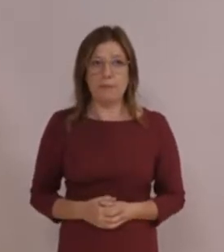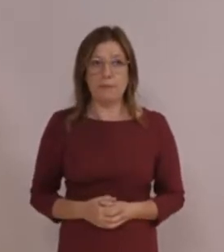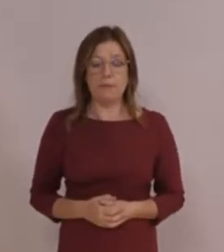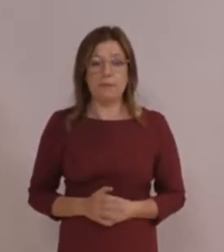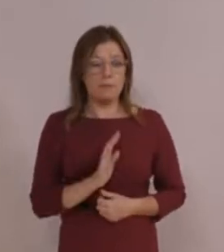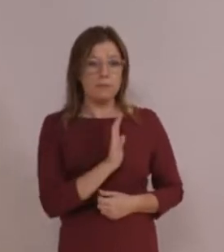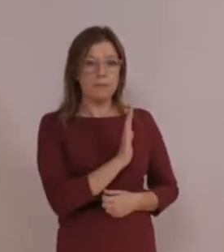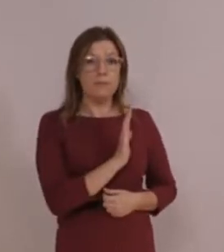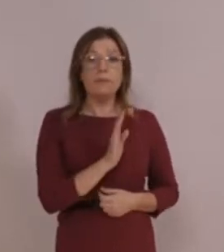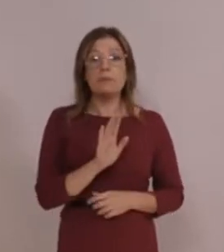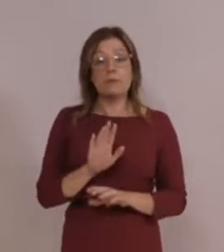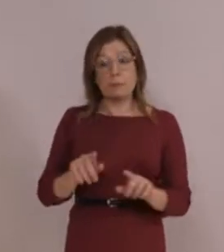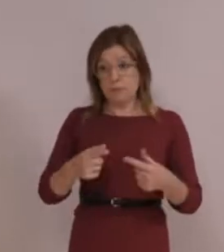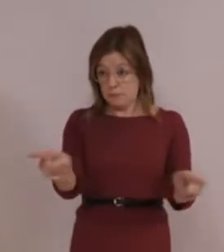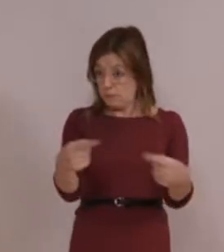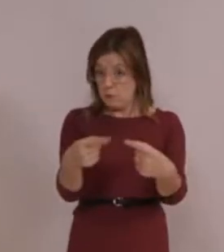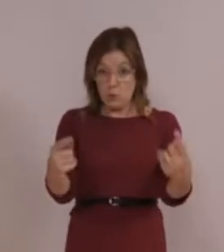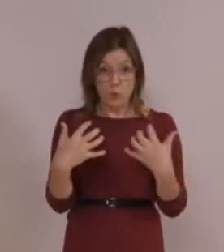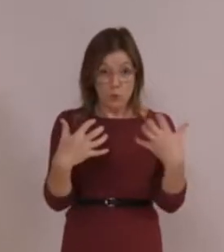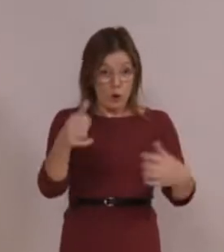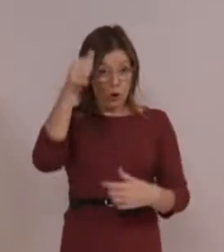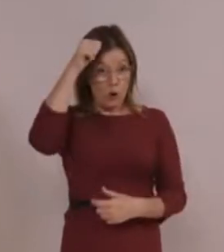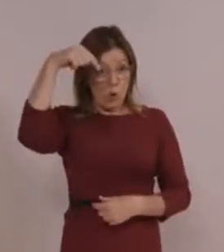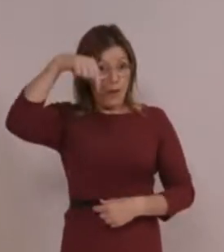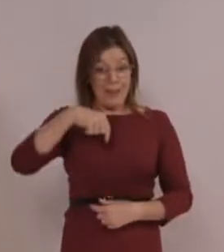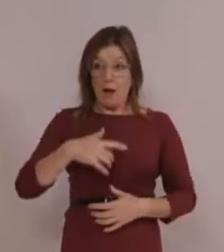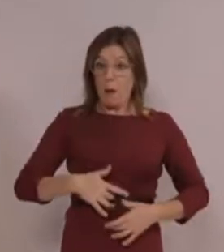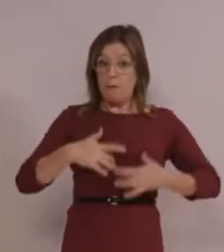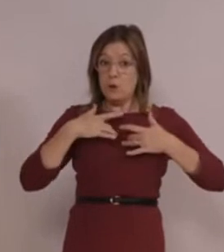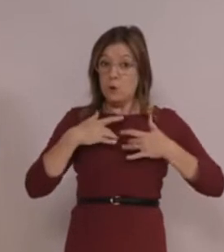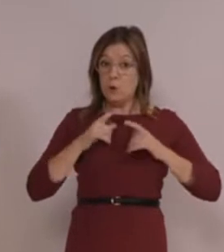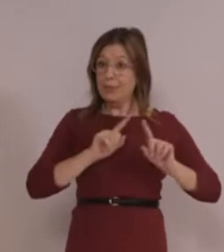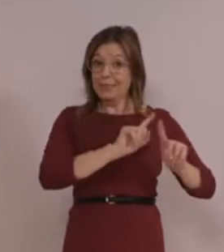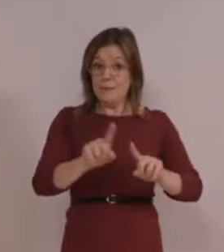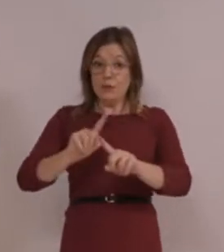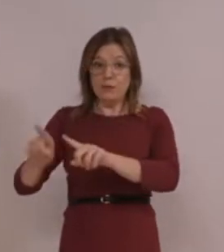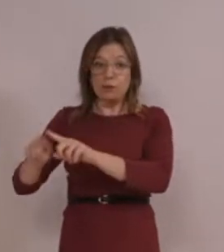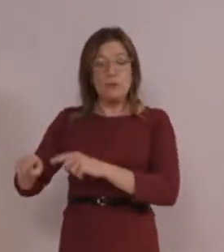Sorry, excuse me, delegate. This is a debate. You've got to listen to all points of view, please.